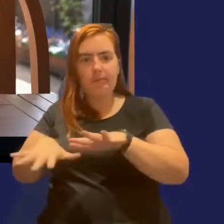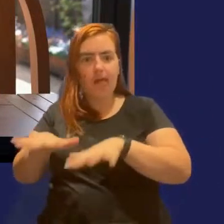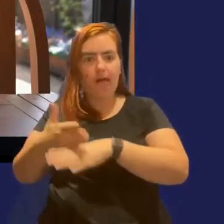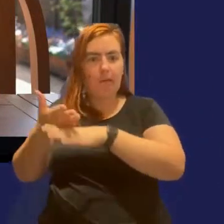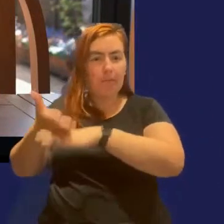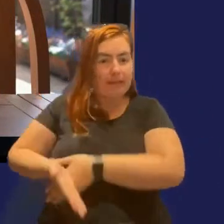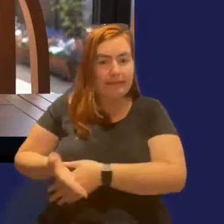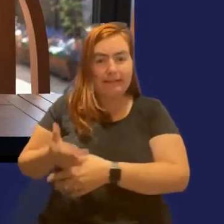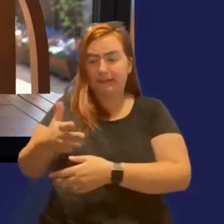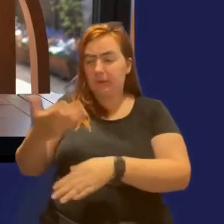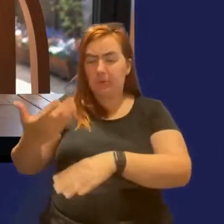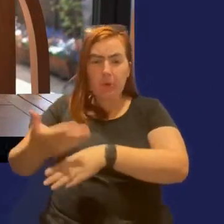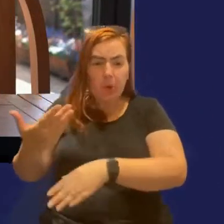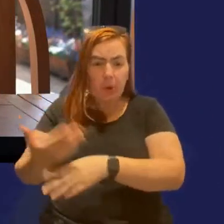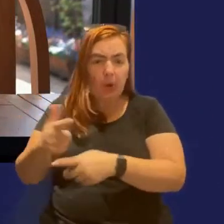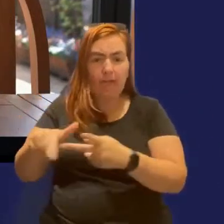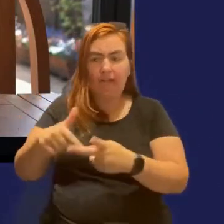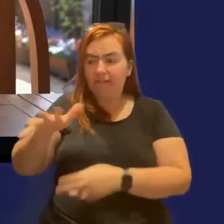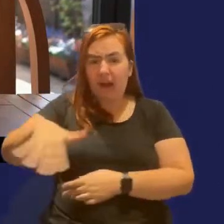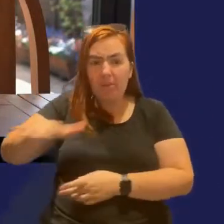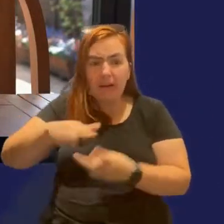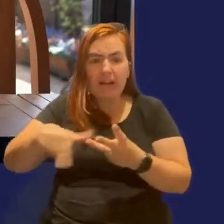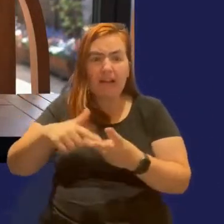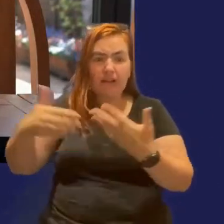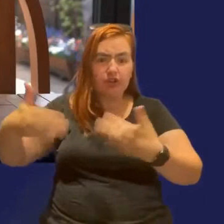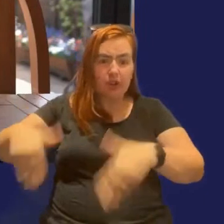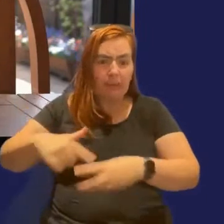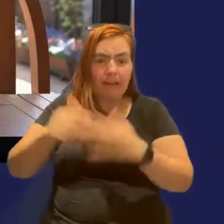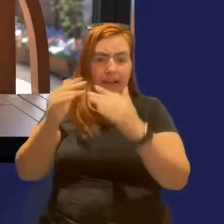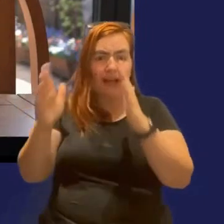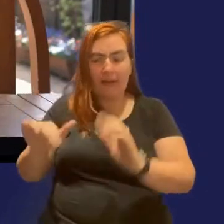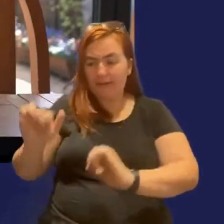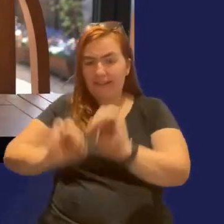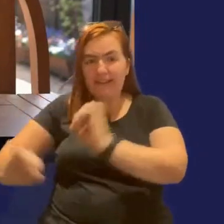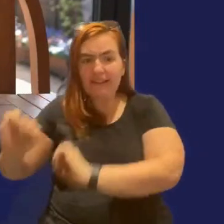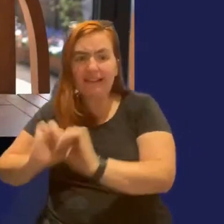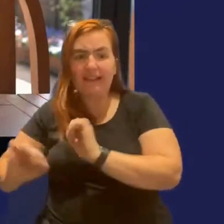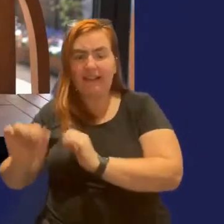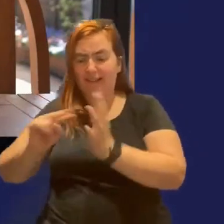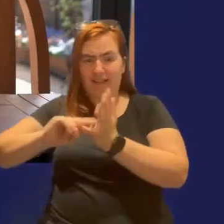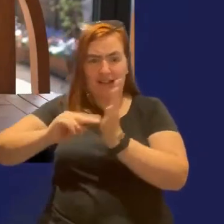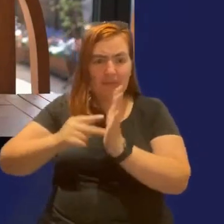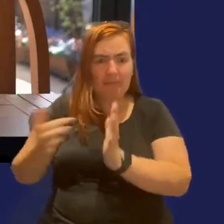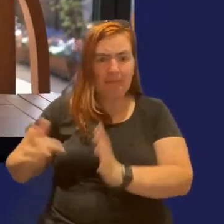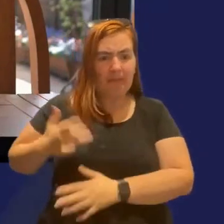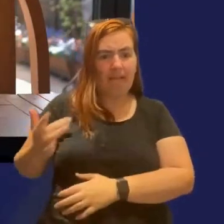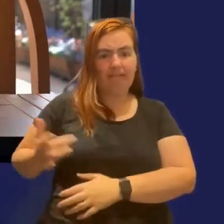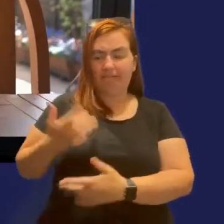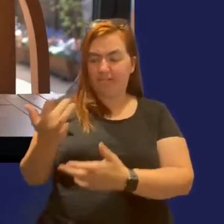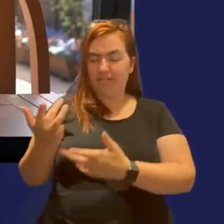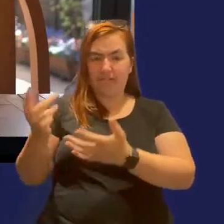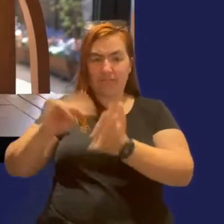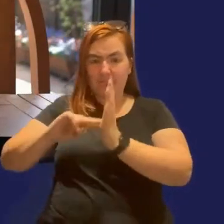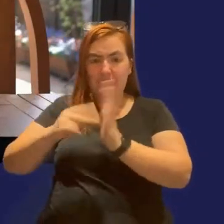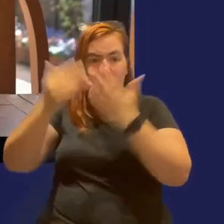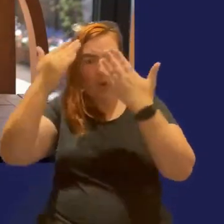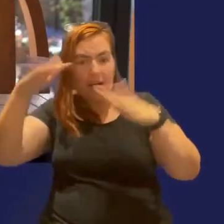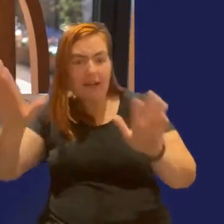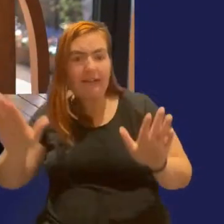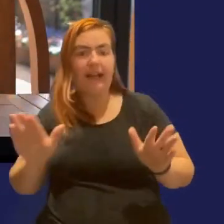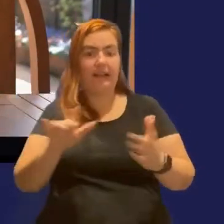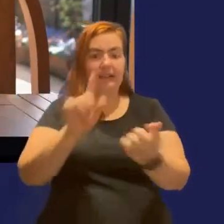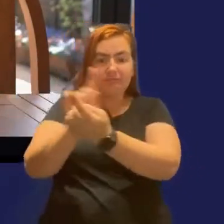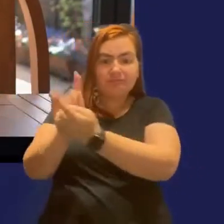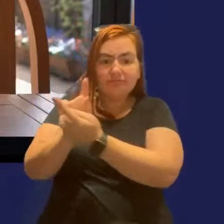work, family, food shopping, cleaning the house, sorting out admin, planning holidays, meeting friends, each